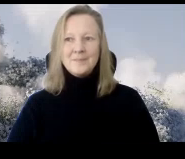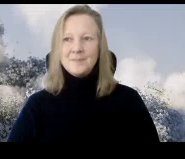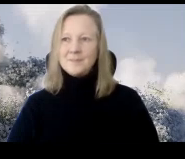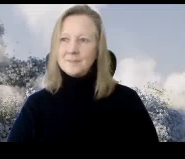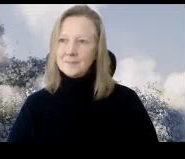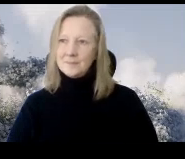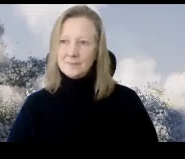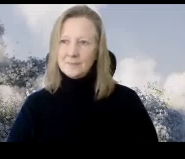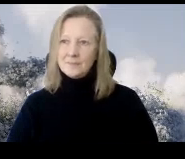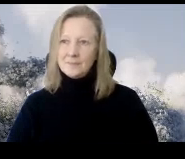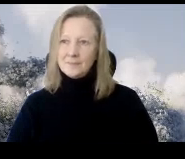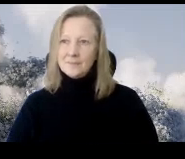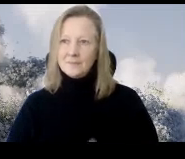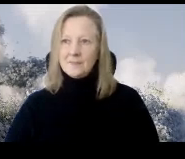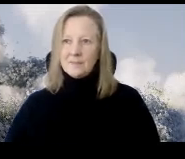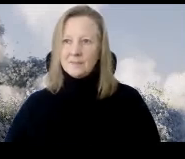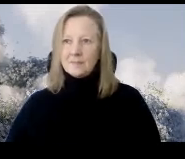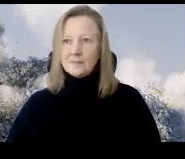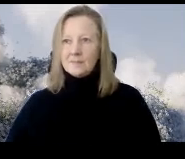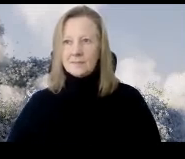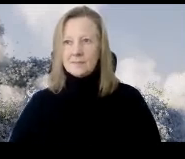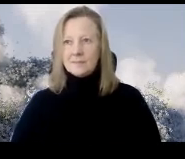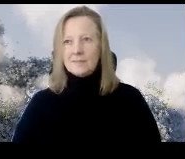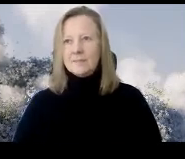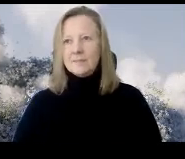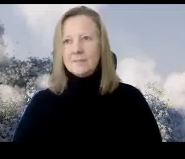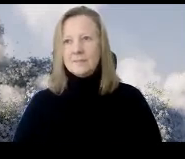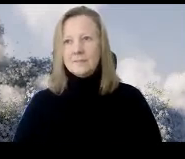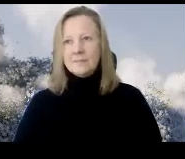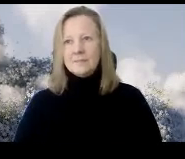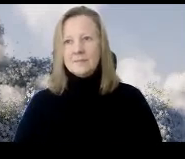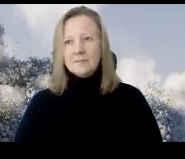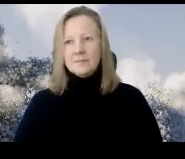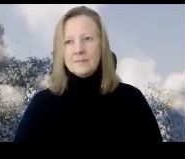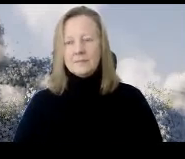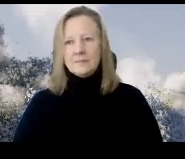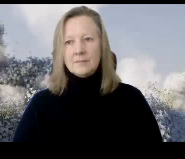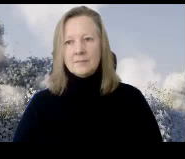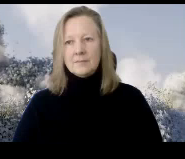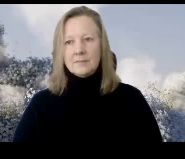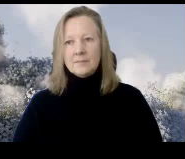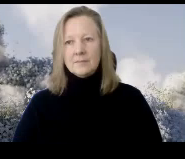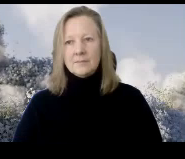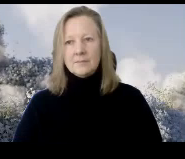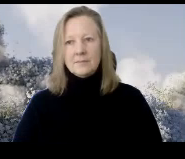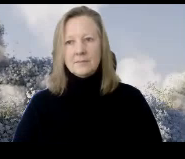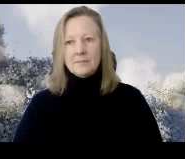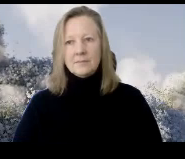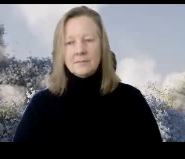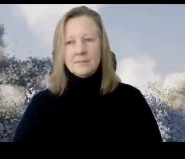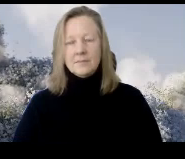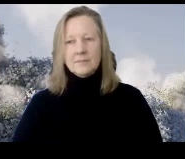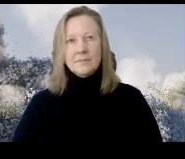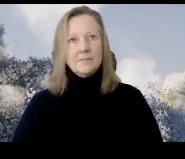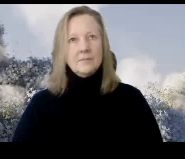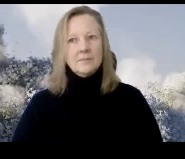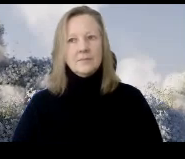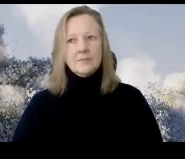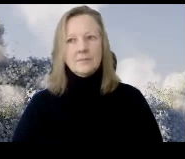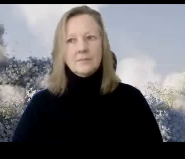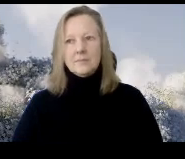participation. And I guess I'm not sure if Caroline, you have answered this, but Yuanti has written their question here.